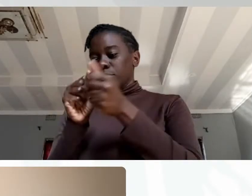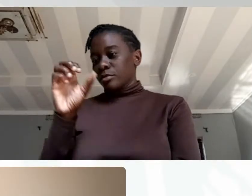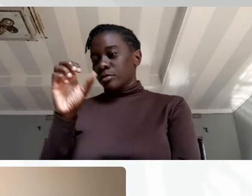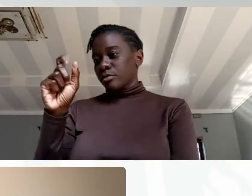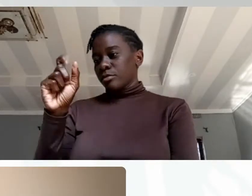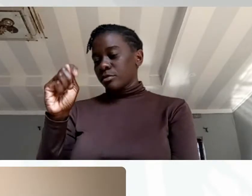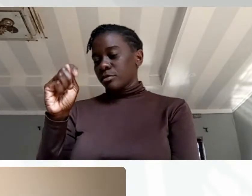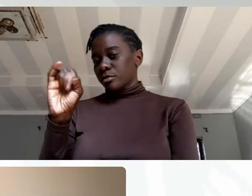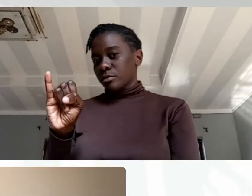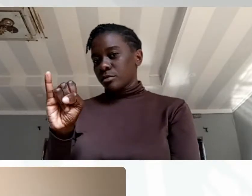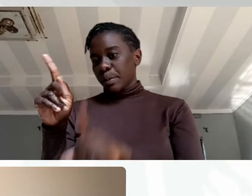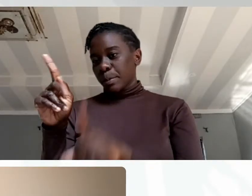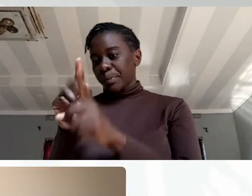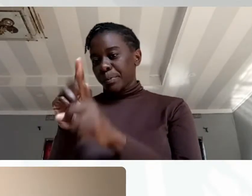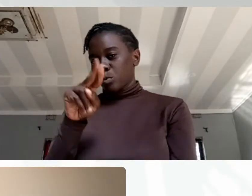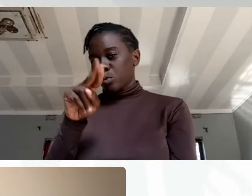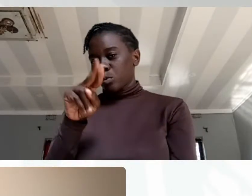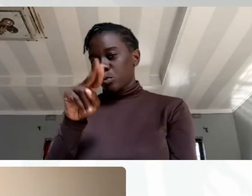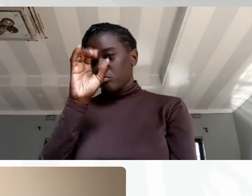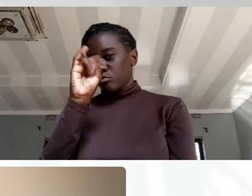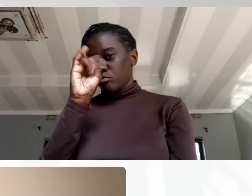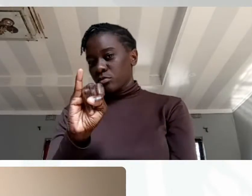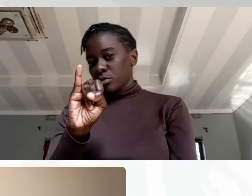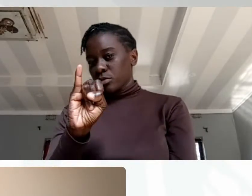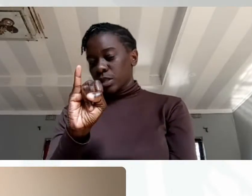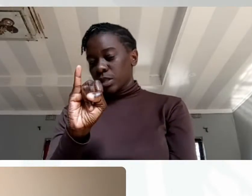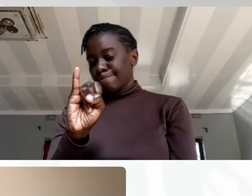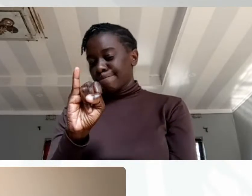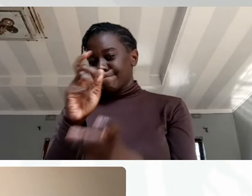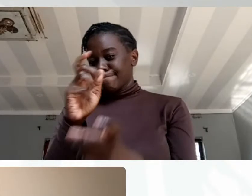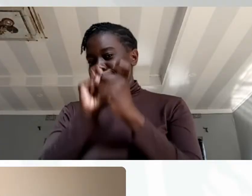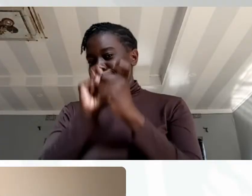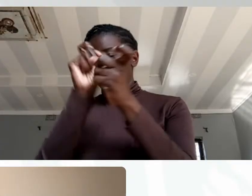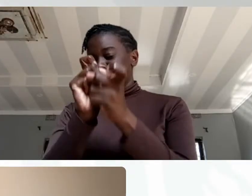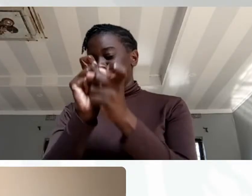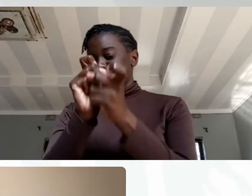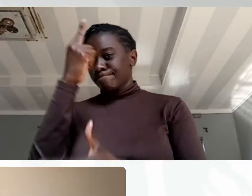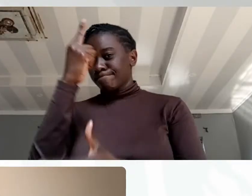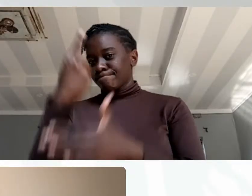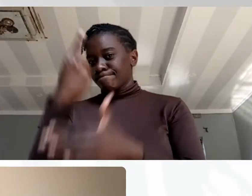been most successful in reducing